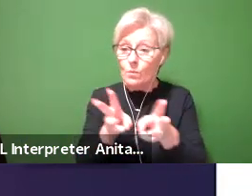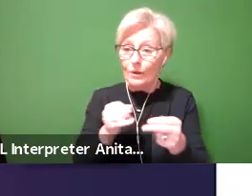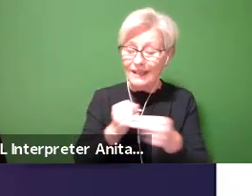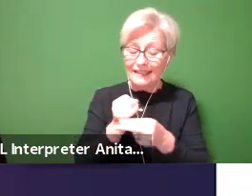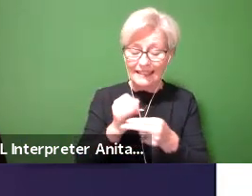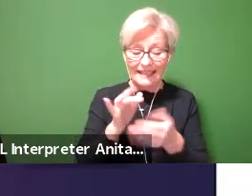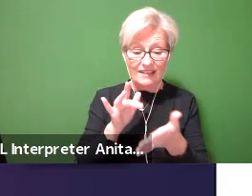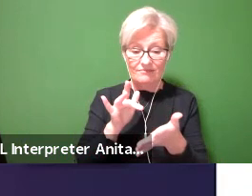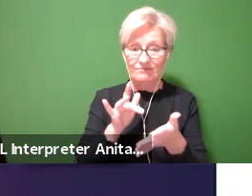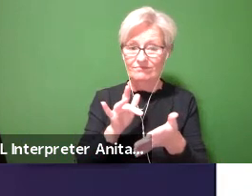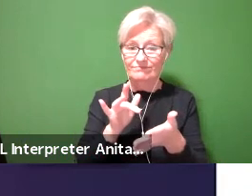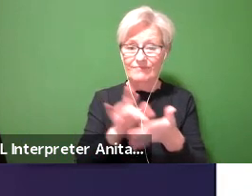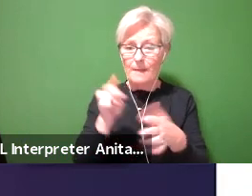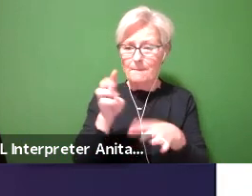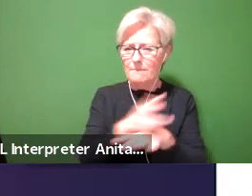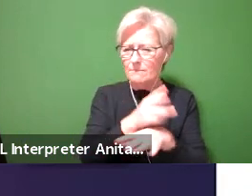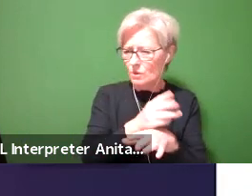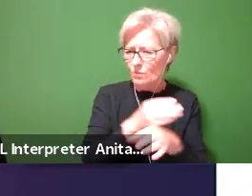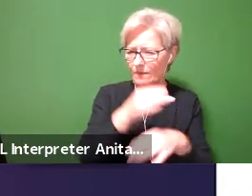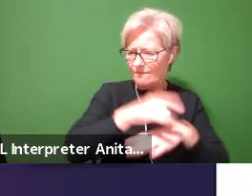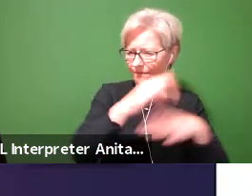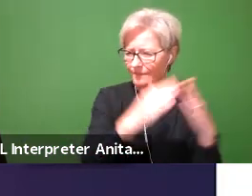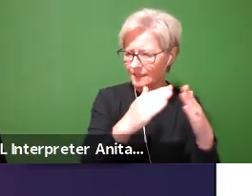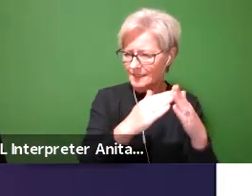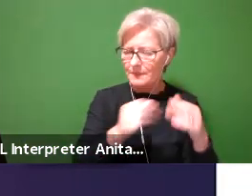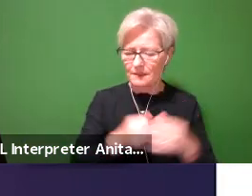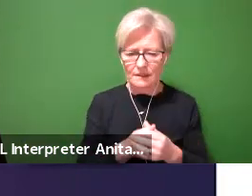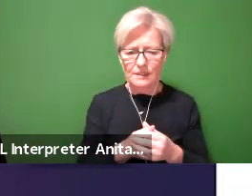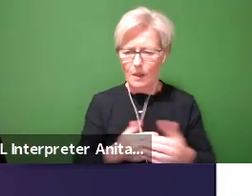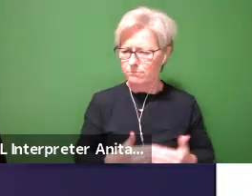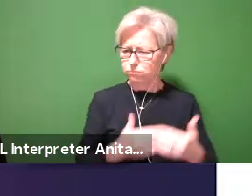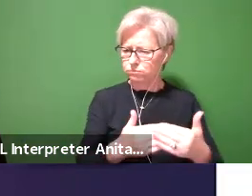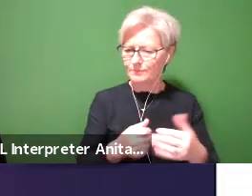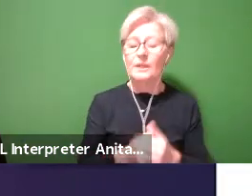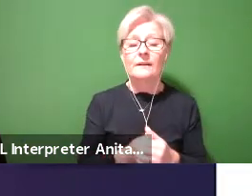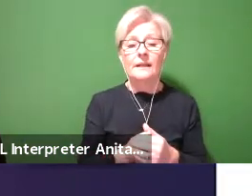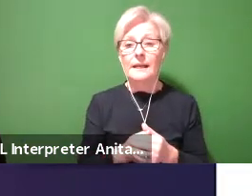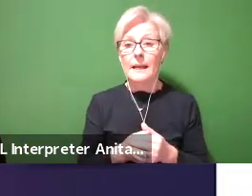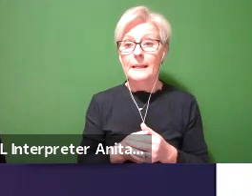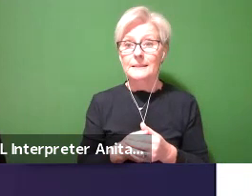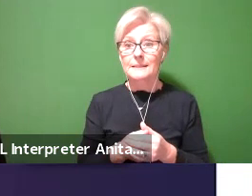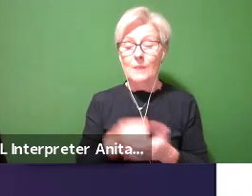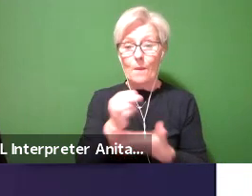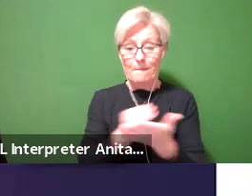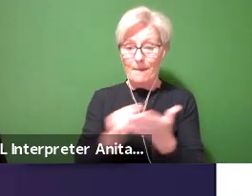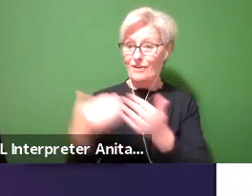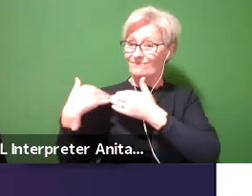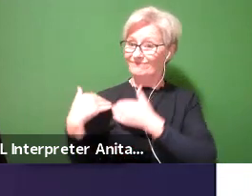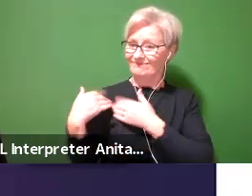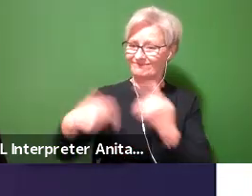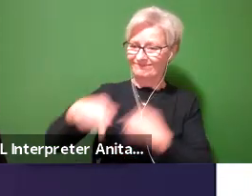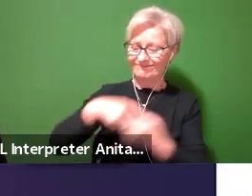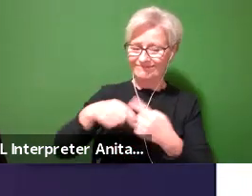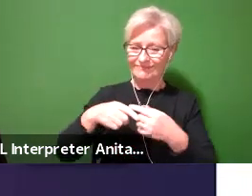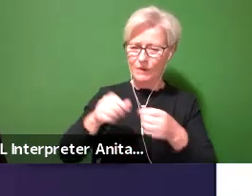postnatally. A huge part of our role is to promote awareness and educate women on healthy bladder and